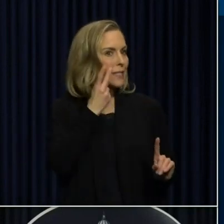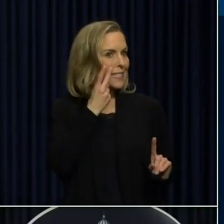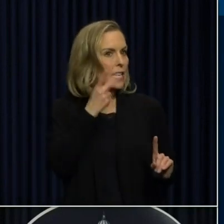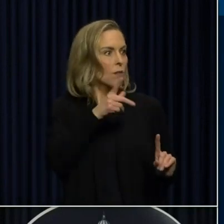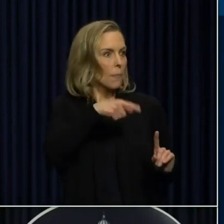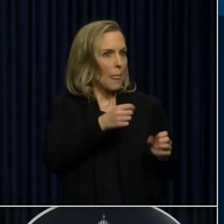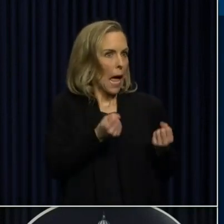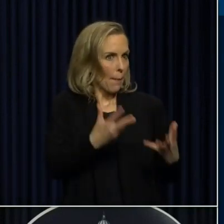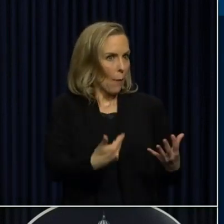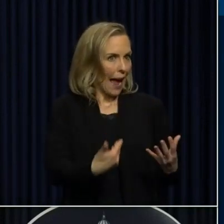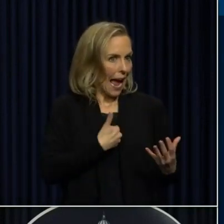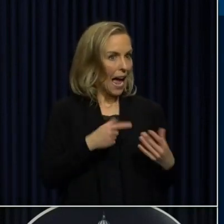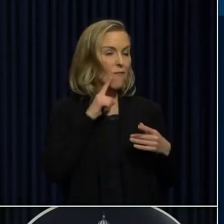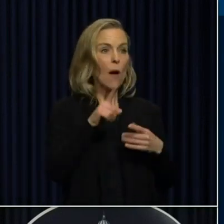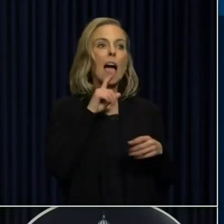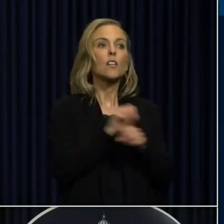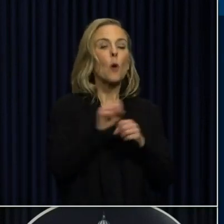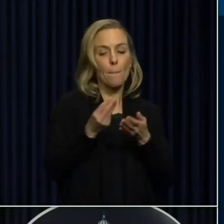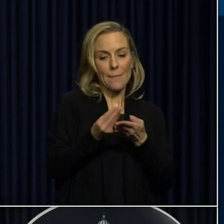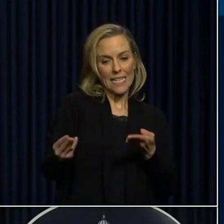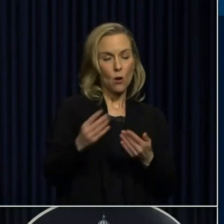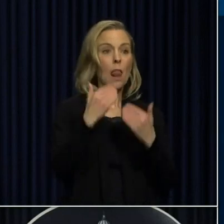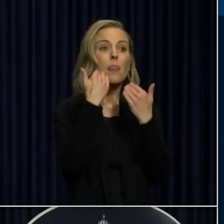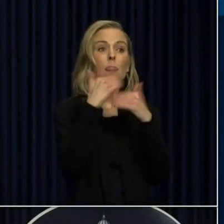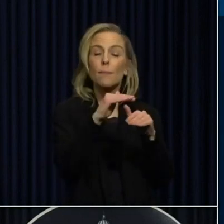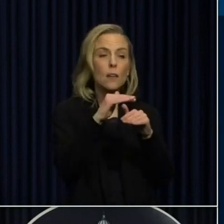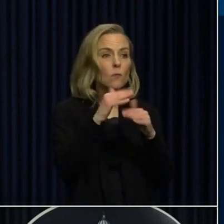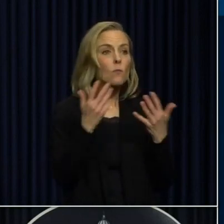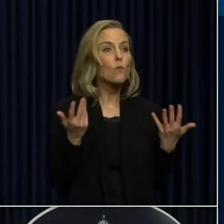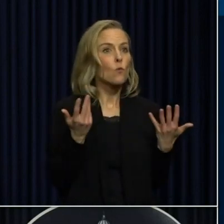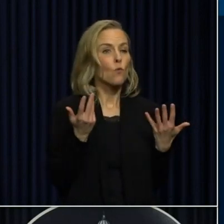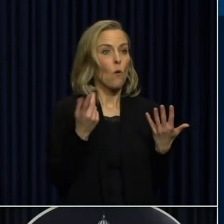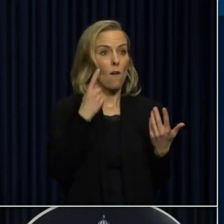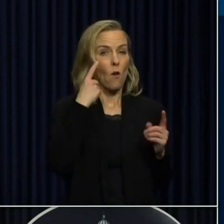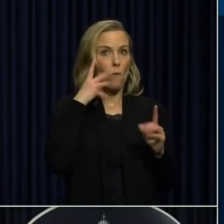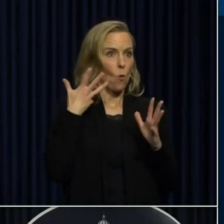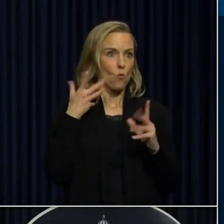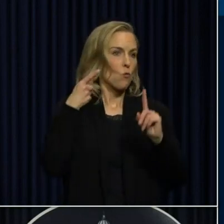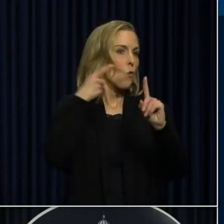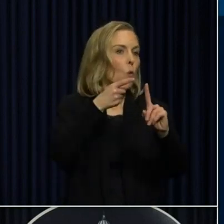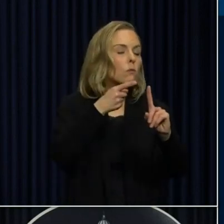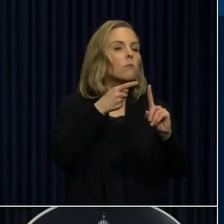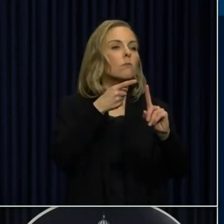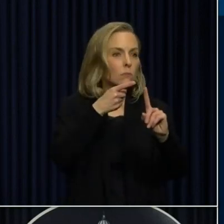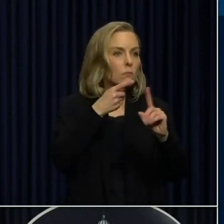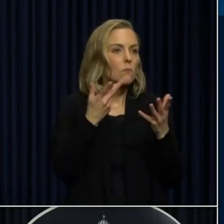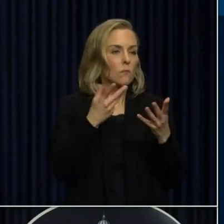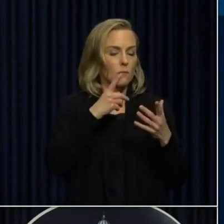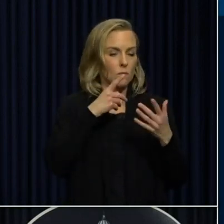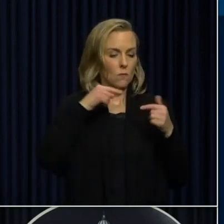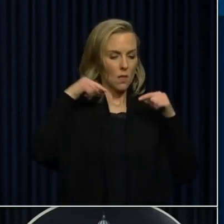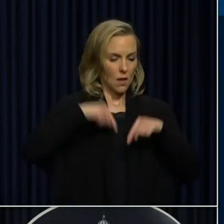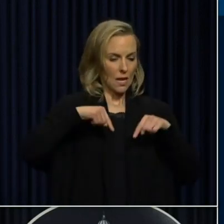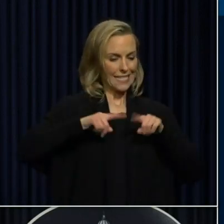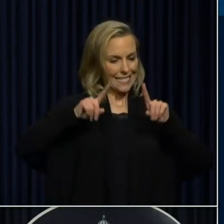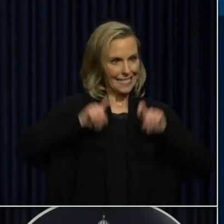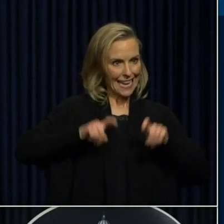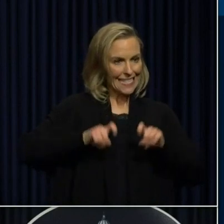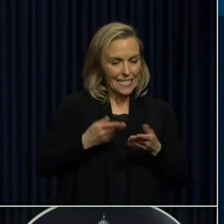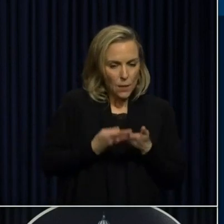we have actual materials. So our limitation and what we'll be pushing for are the actual